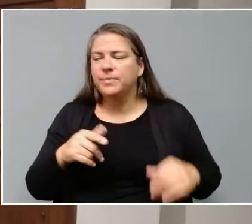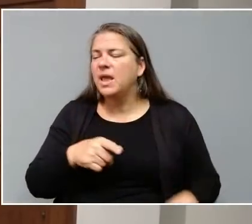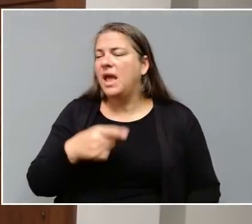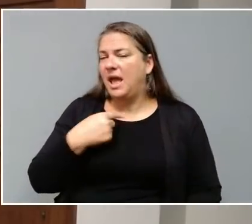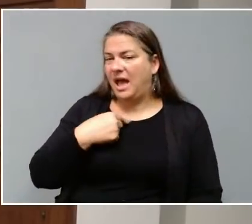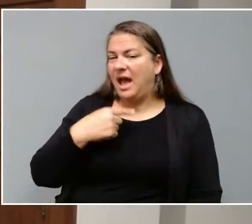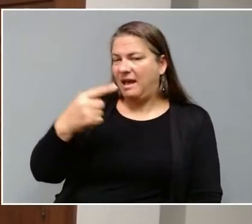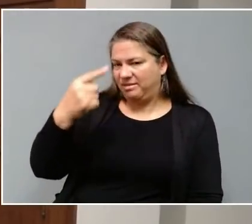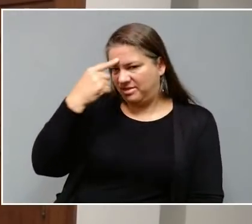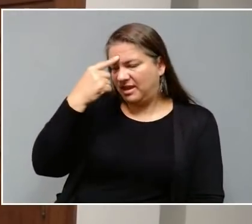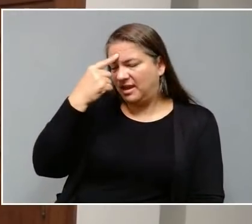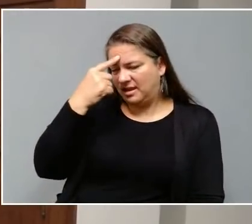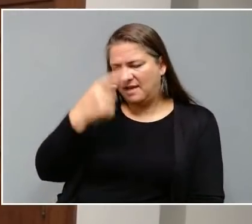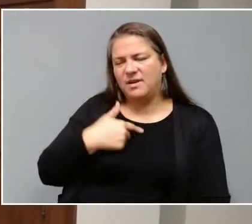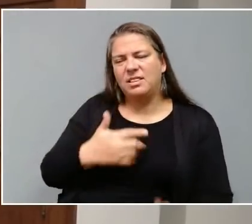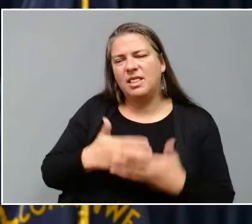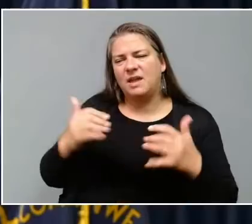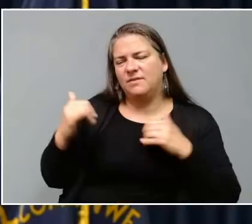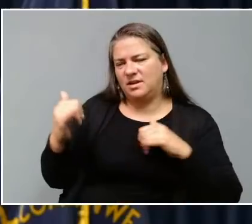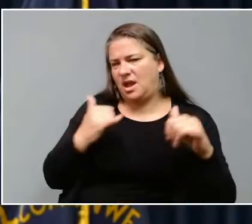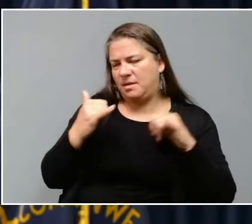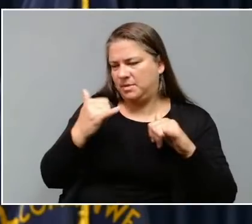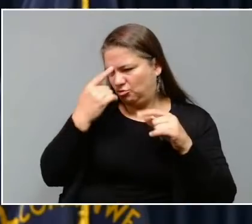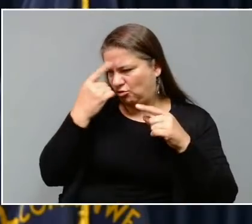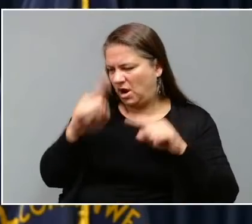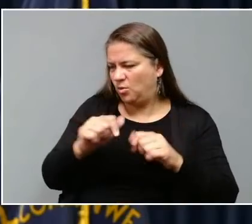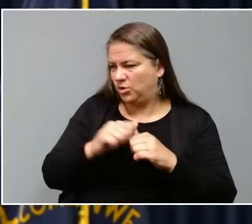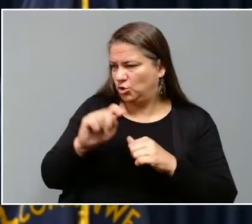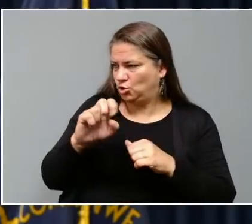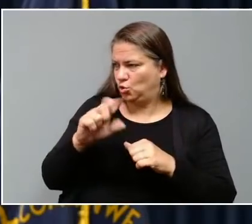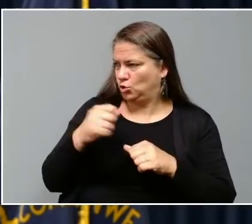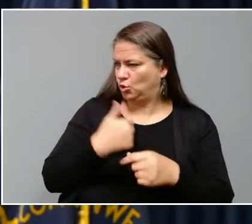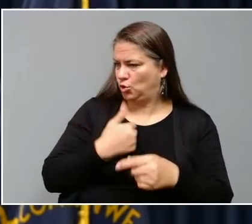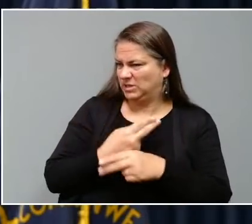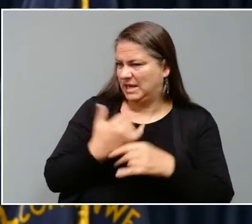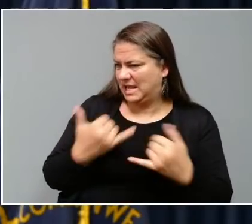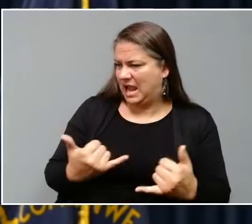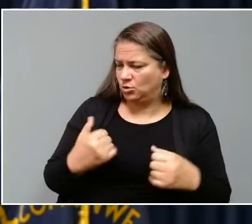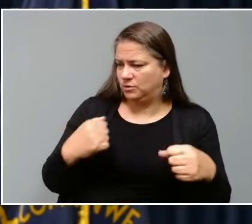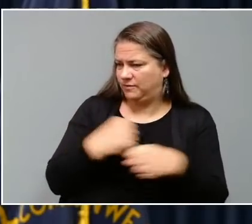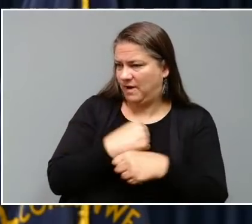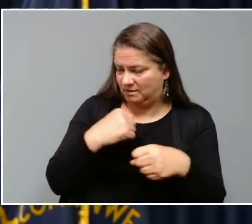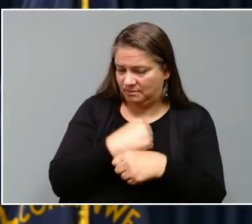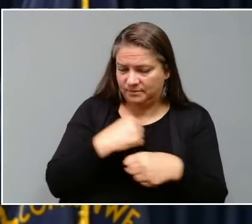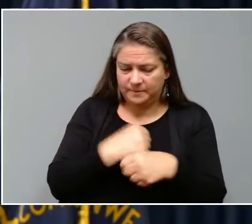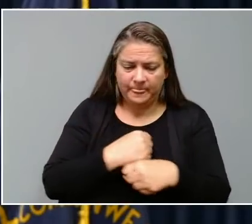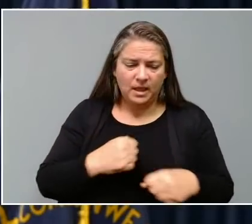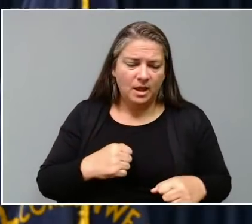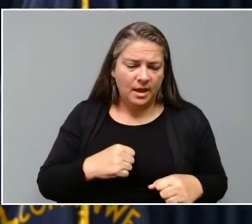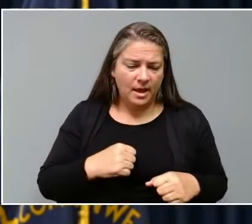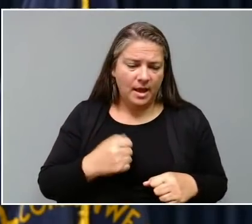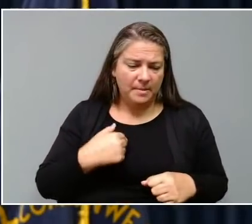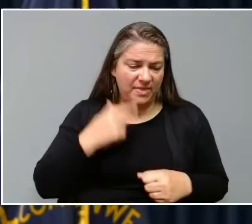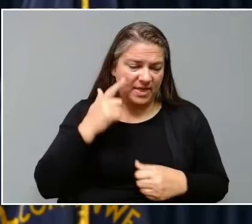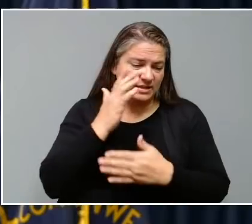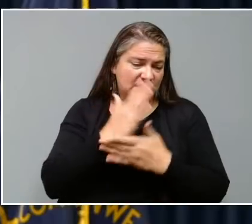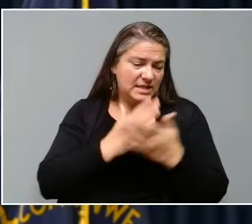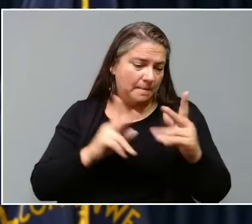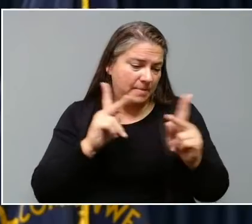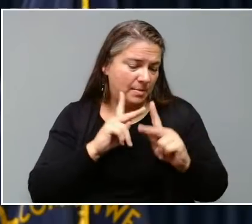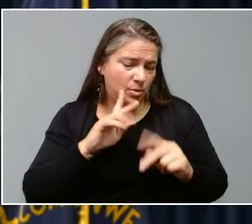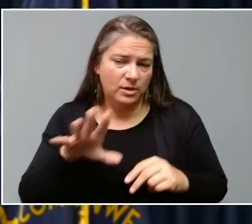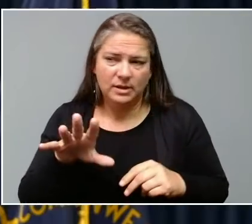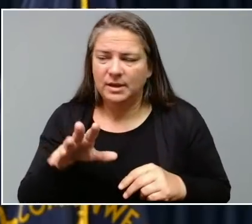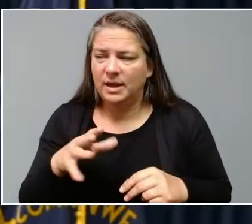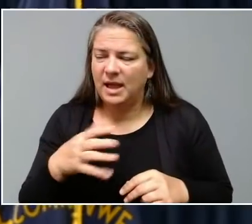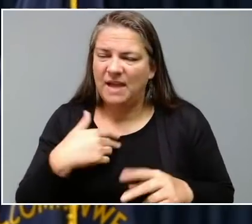is a lot of common ground with the tools that we are using to fight it right now. I think some members take issue with certain things, but